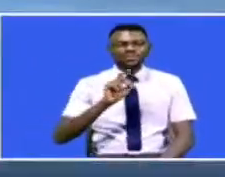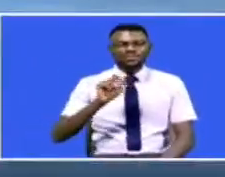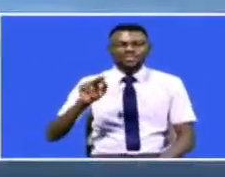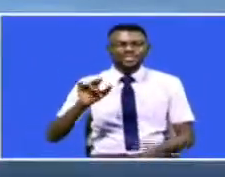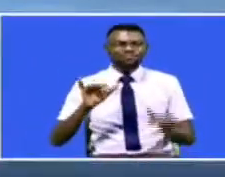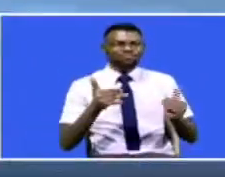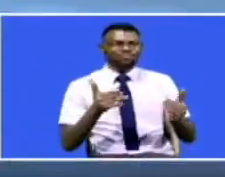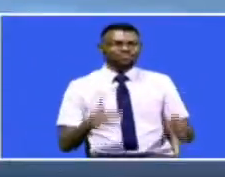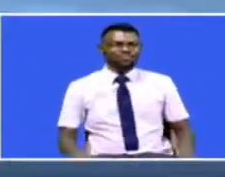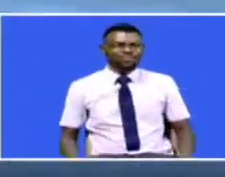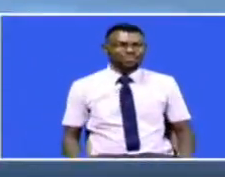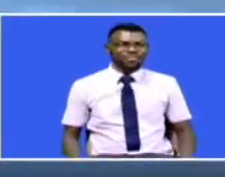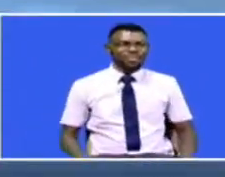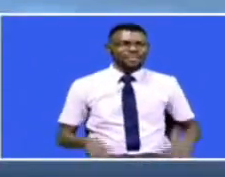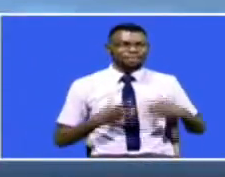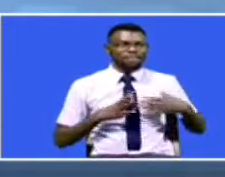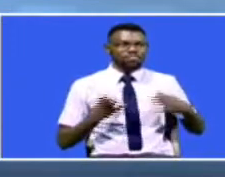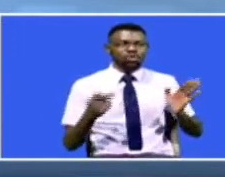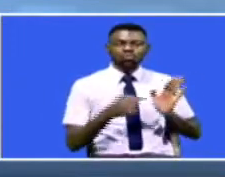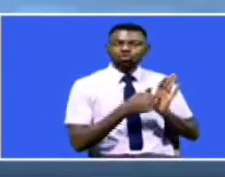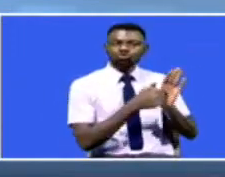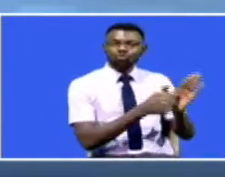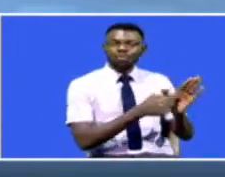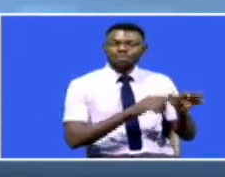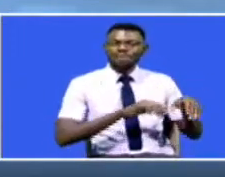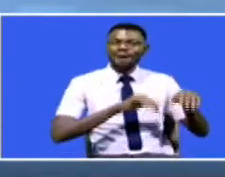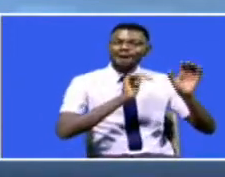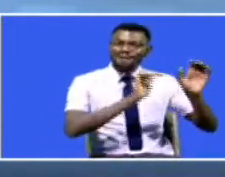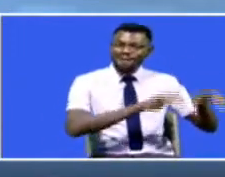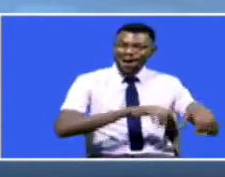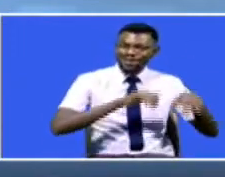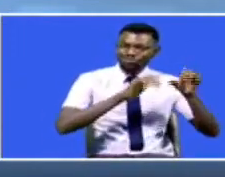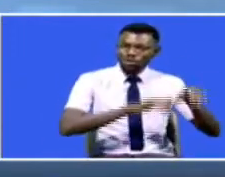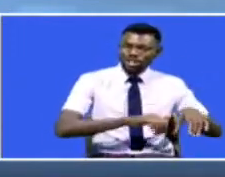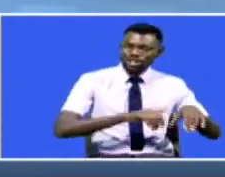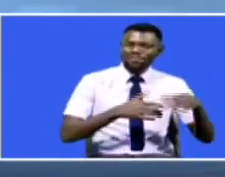news, exhibitors at this year's Agricultural Society of Kenya show will see a